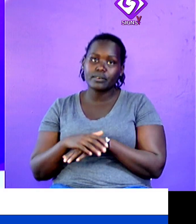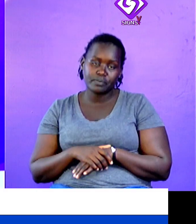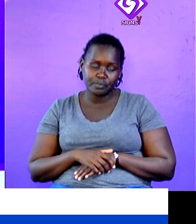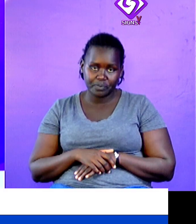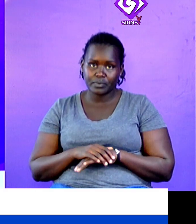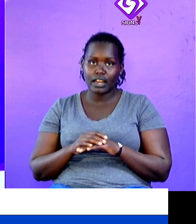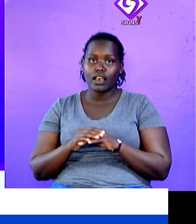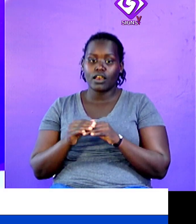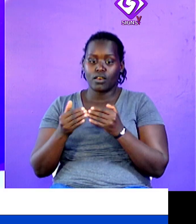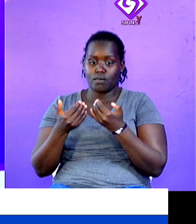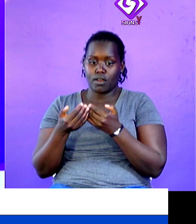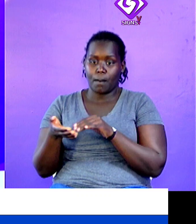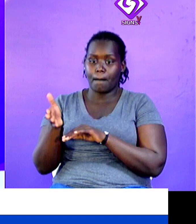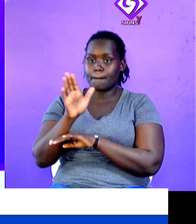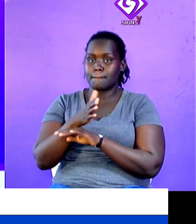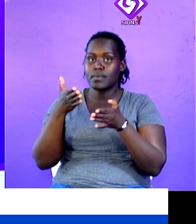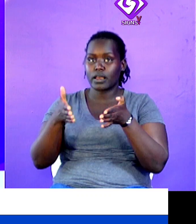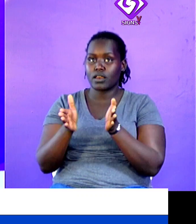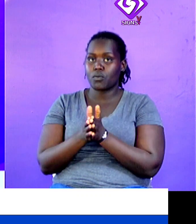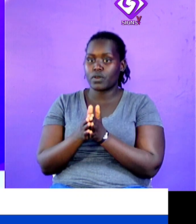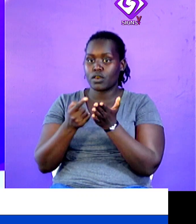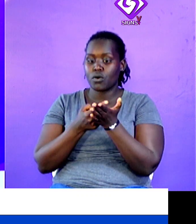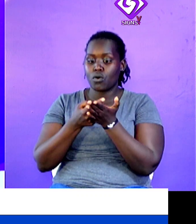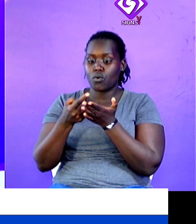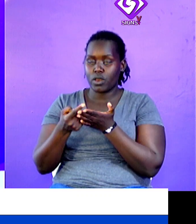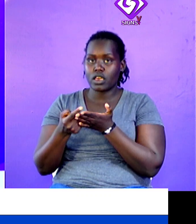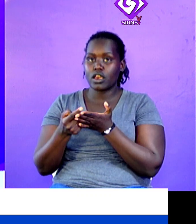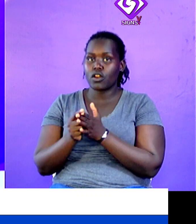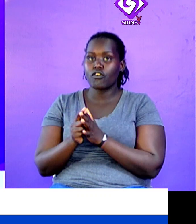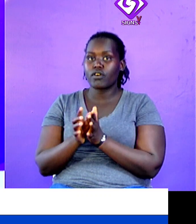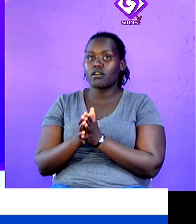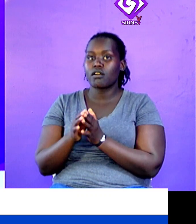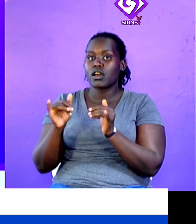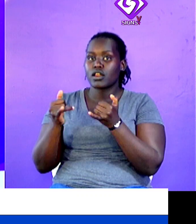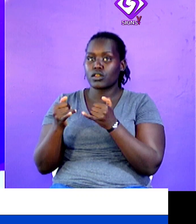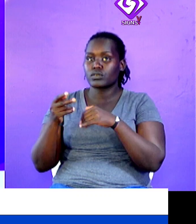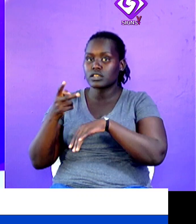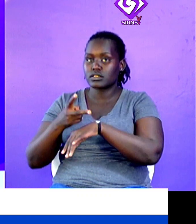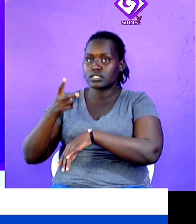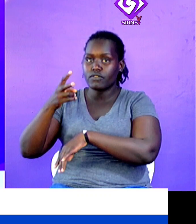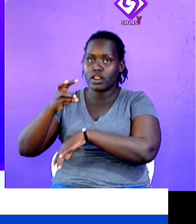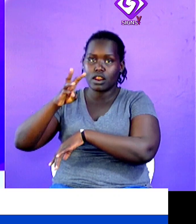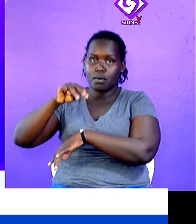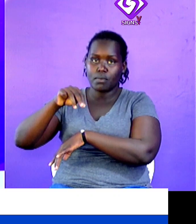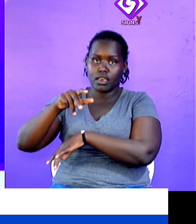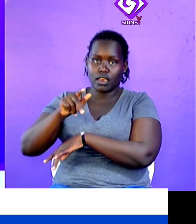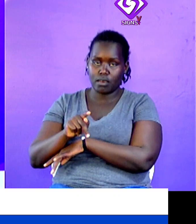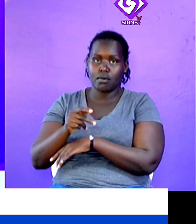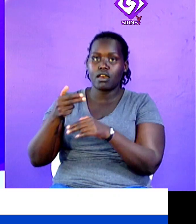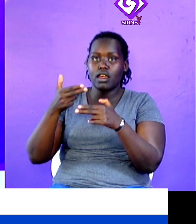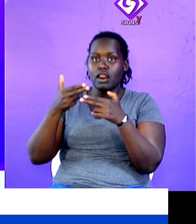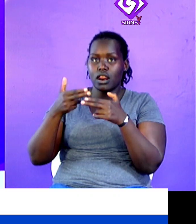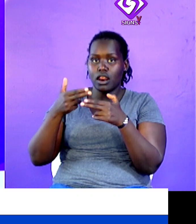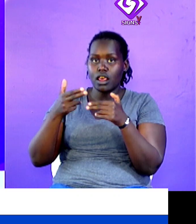www.sciencetv.co.ke. Of course we will be back here with the weekend edition of Prime News at 7 p.m. My name is Chris Mololo. Our sign